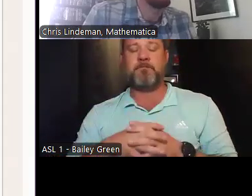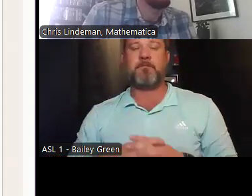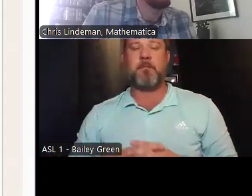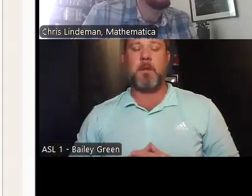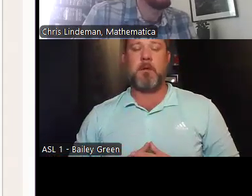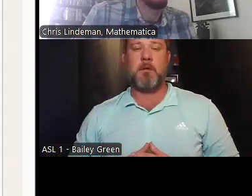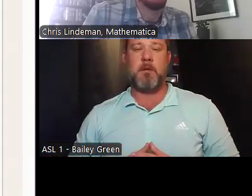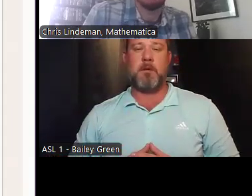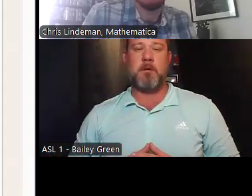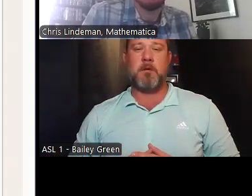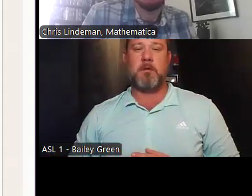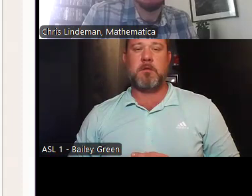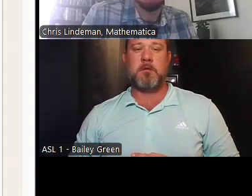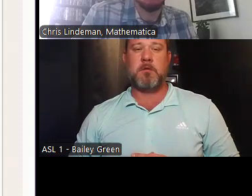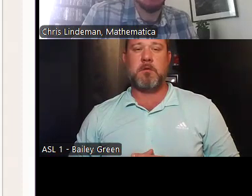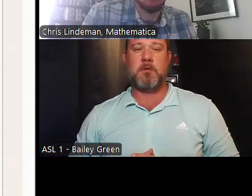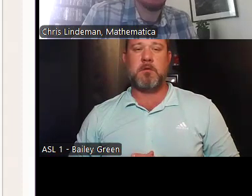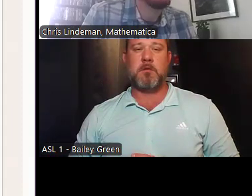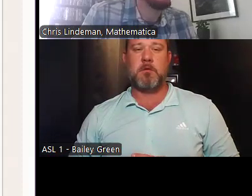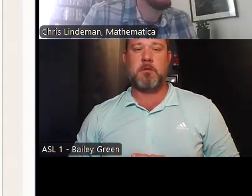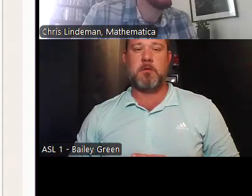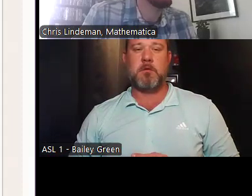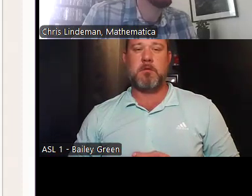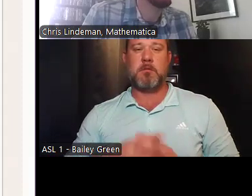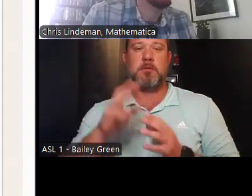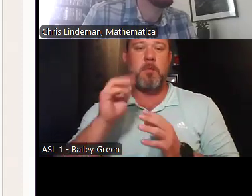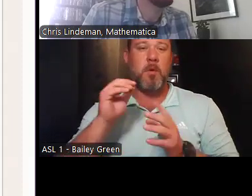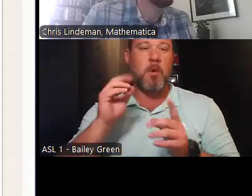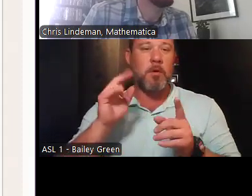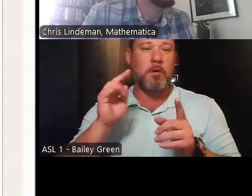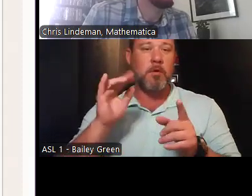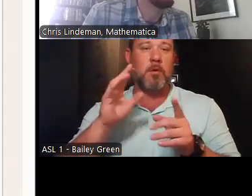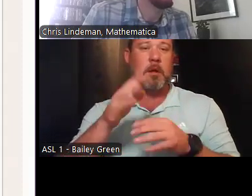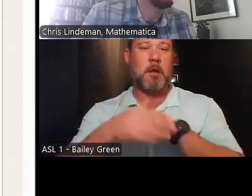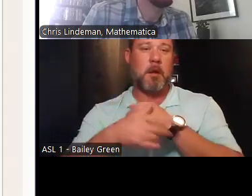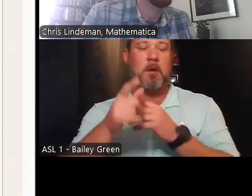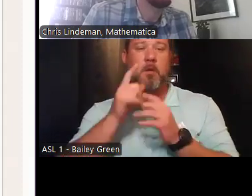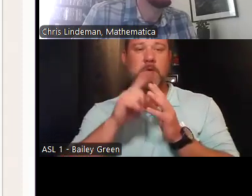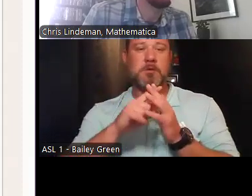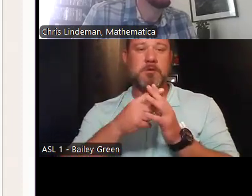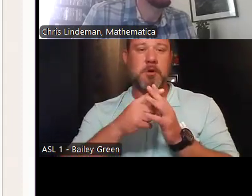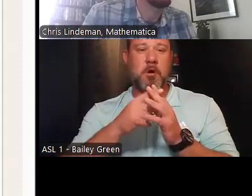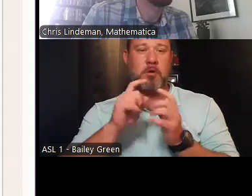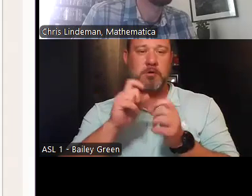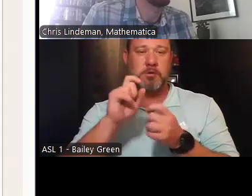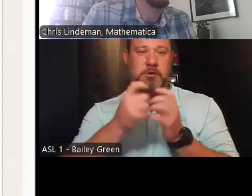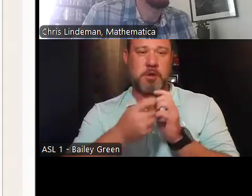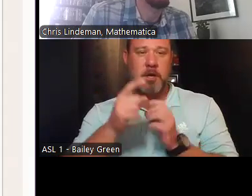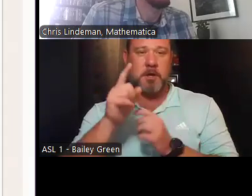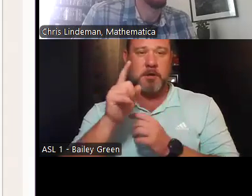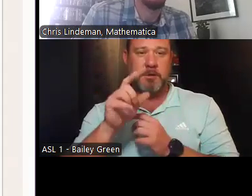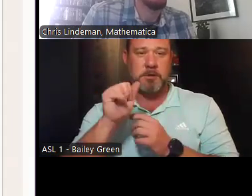So if we wanted to look at Mono County and Inyo County specifically, we'll first start by changing the selected county